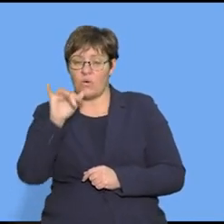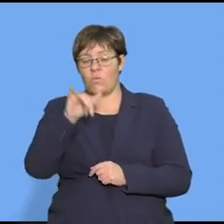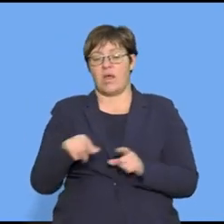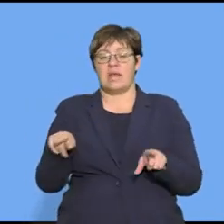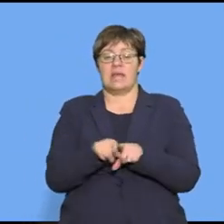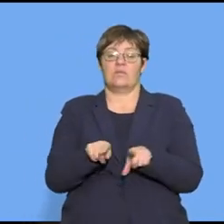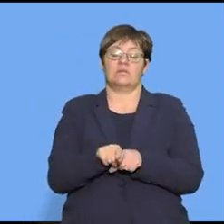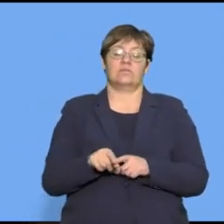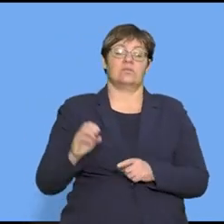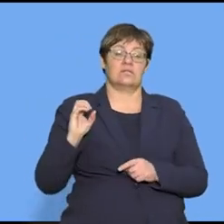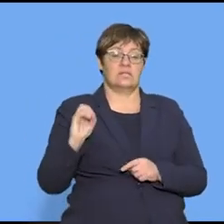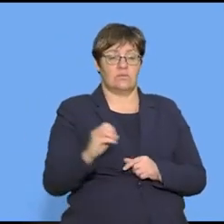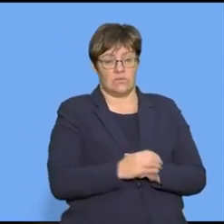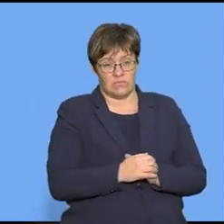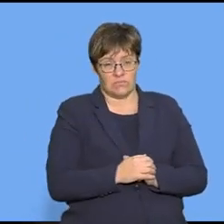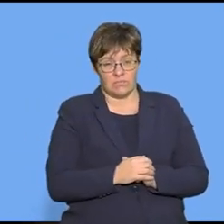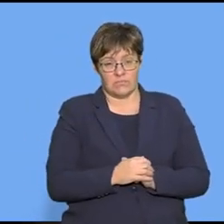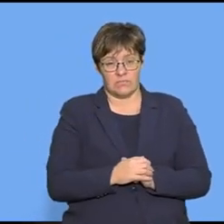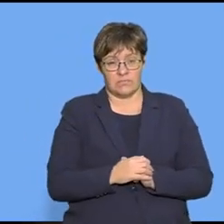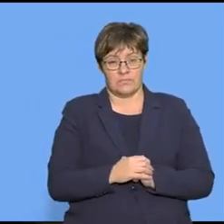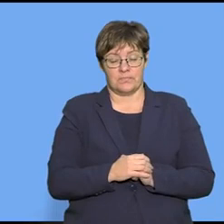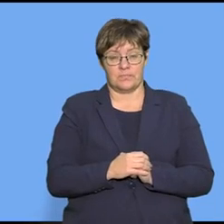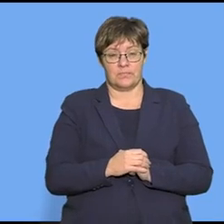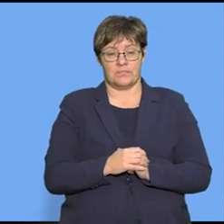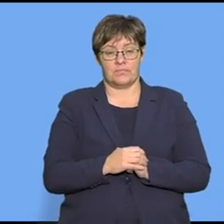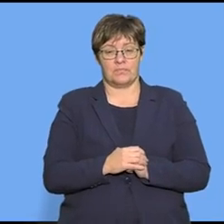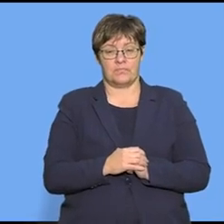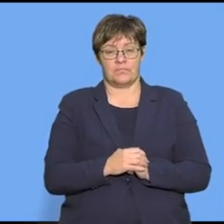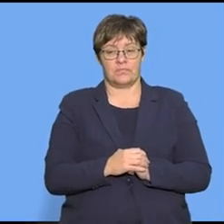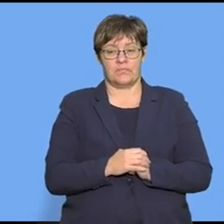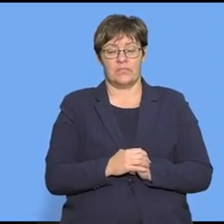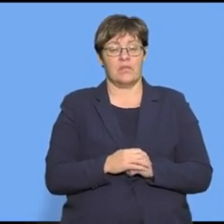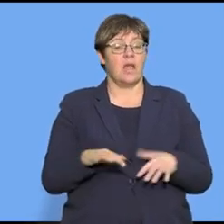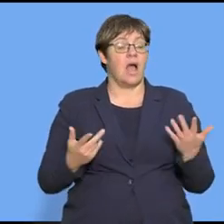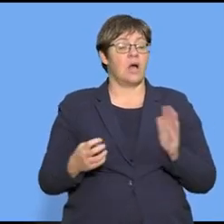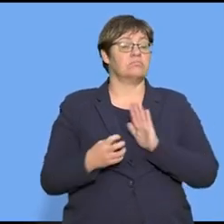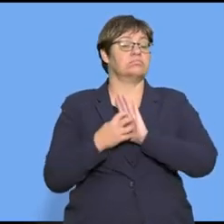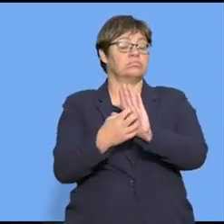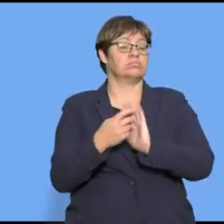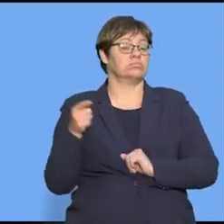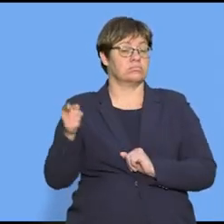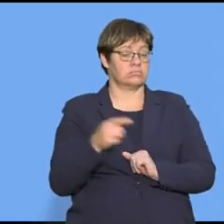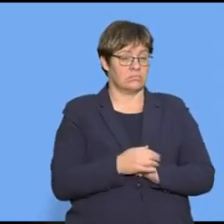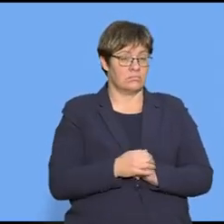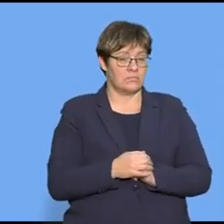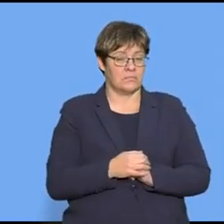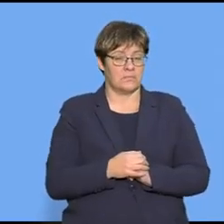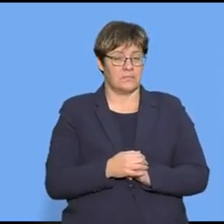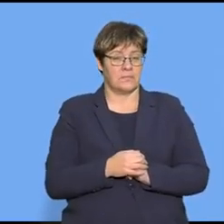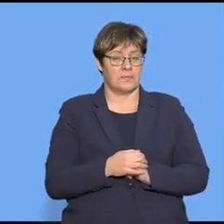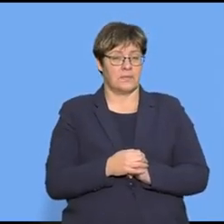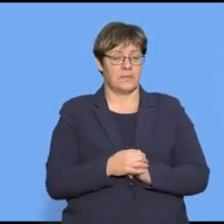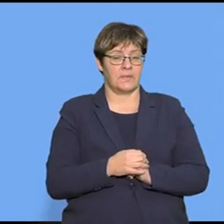y equal to 0. So how you draw this graph, excuse